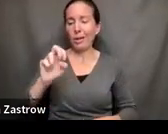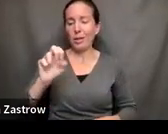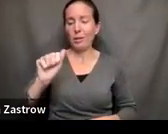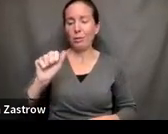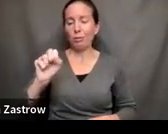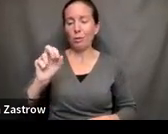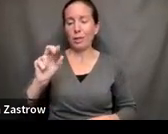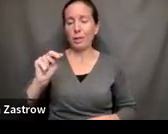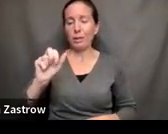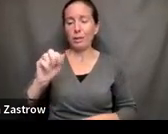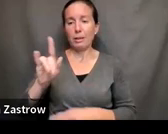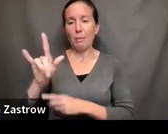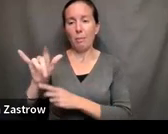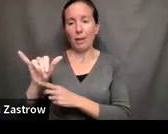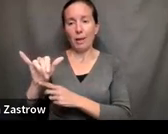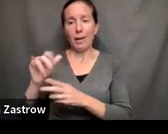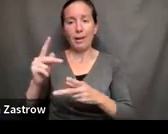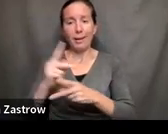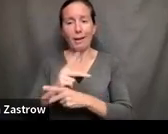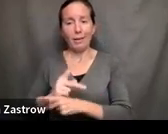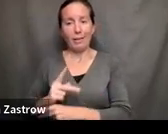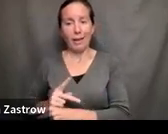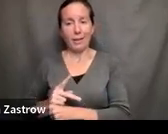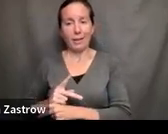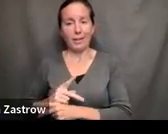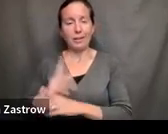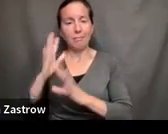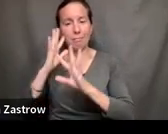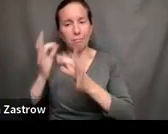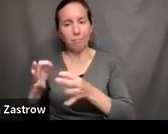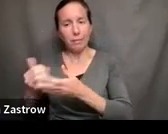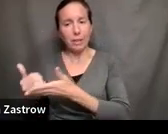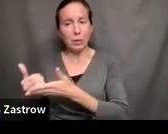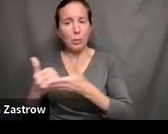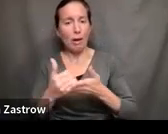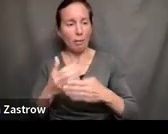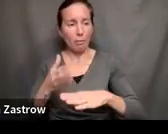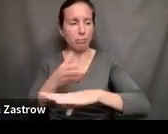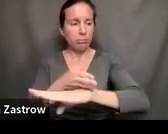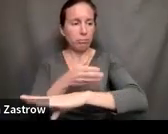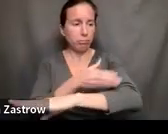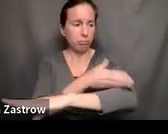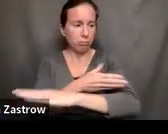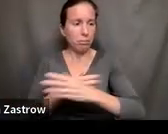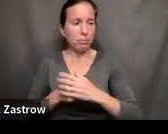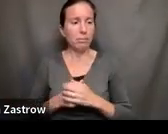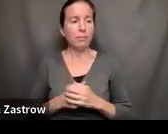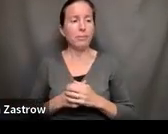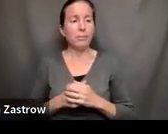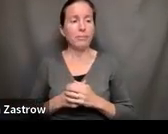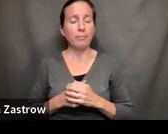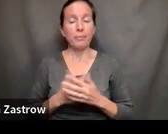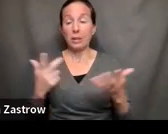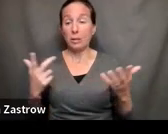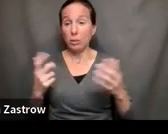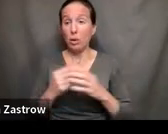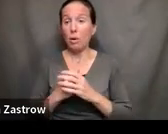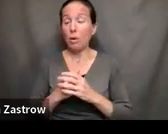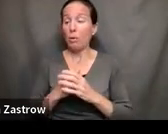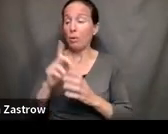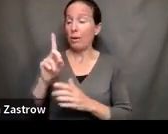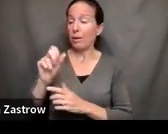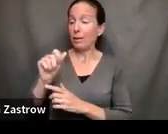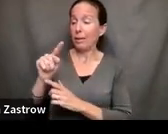to enable them to make progress. So this is about, it's about using your data